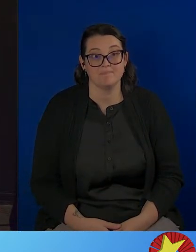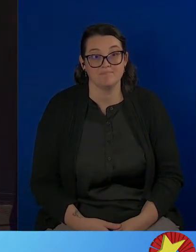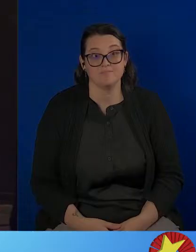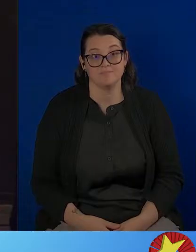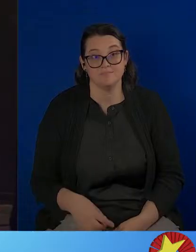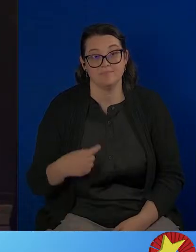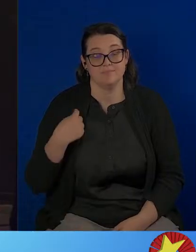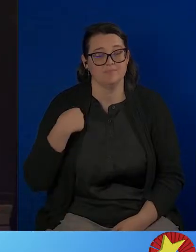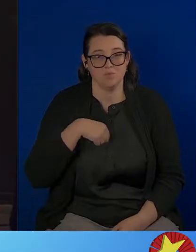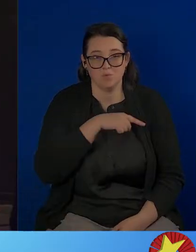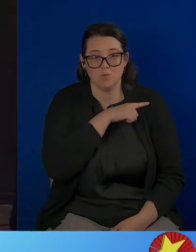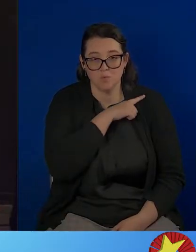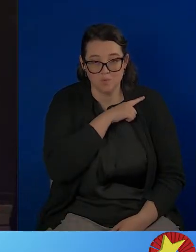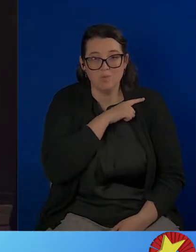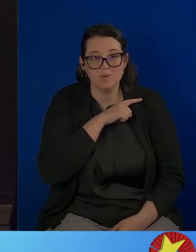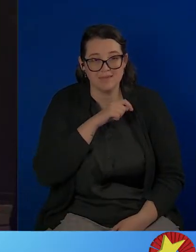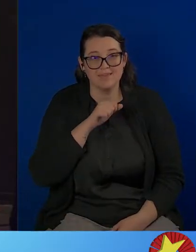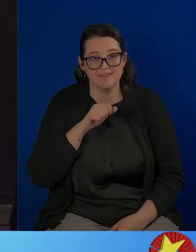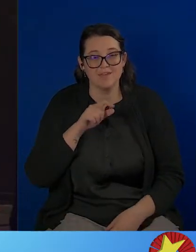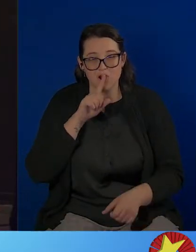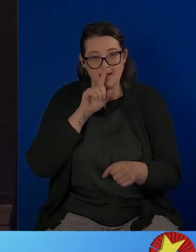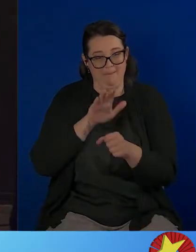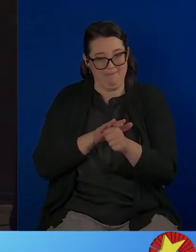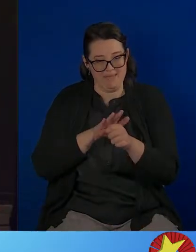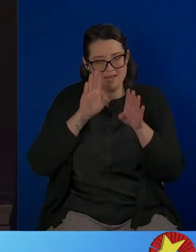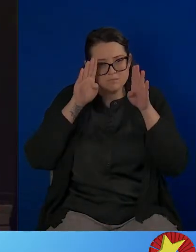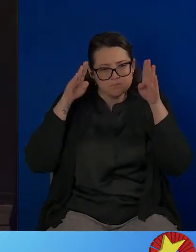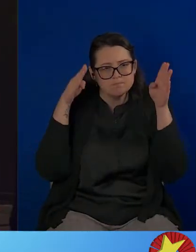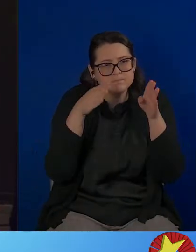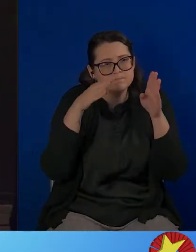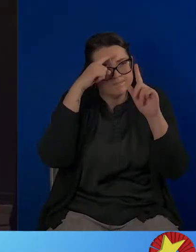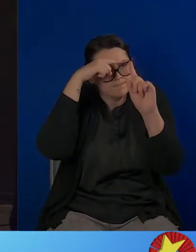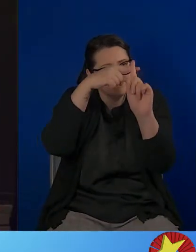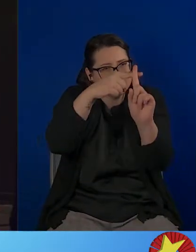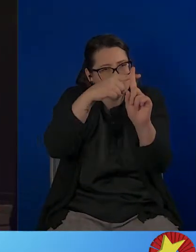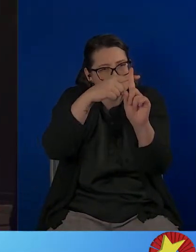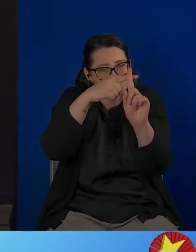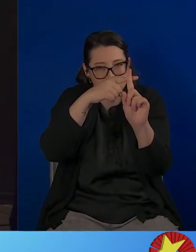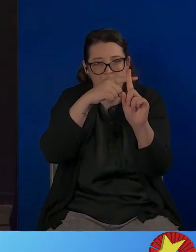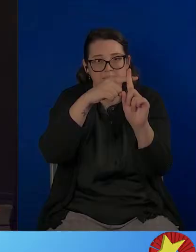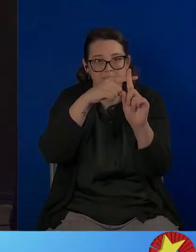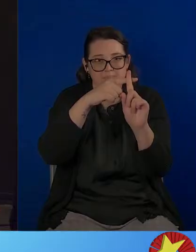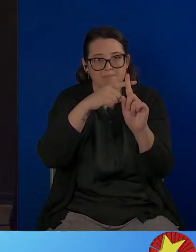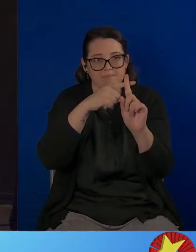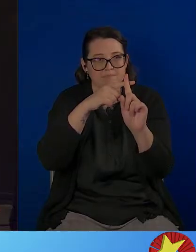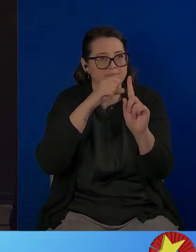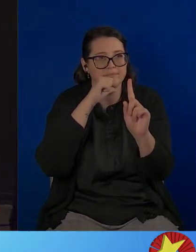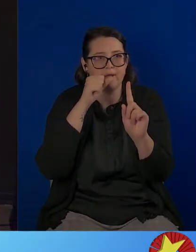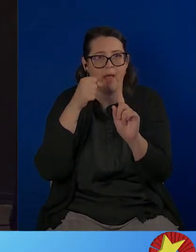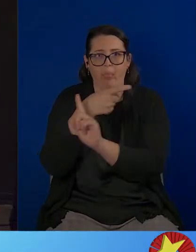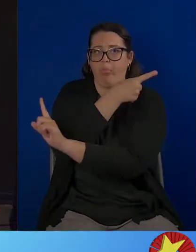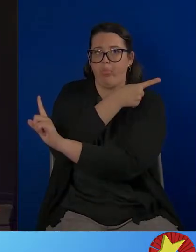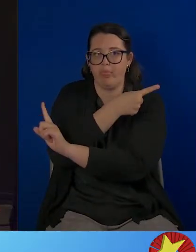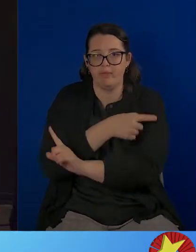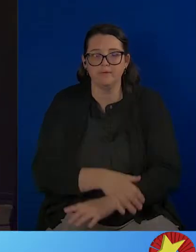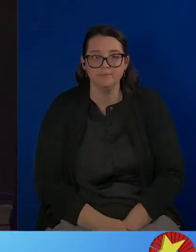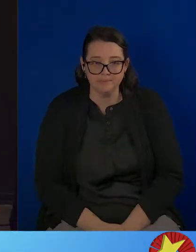We are committed to maintaining focus on that bullseye.